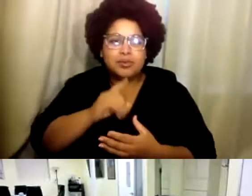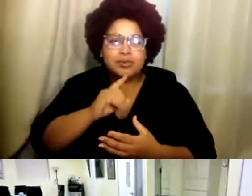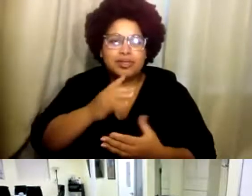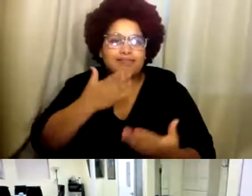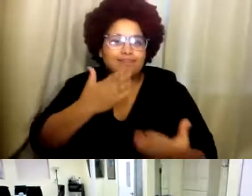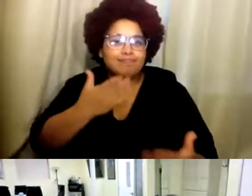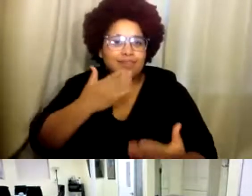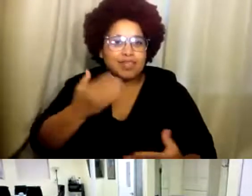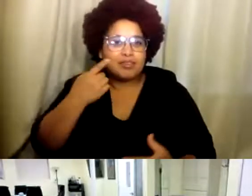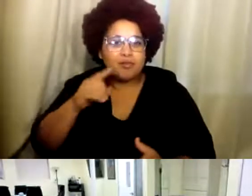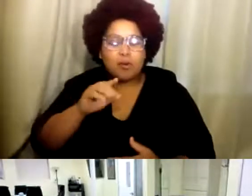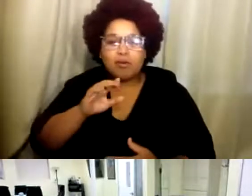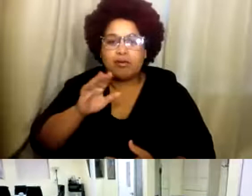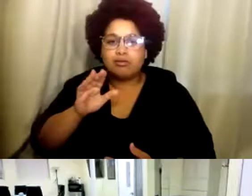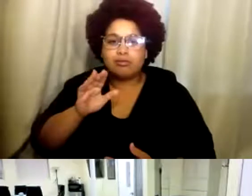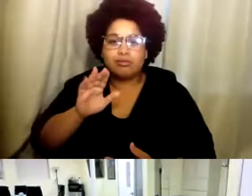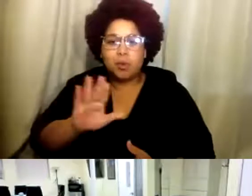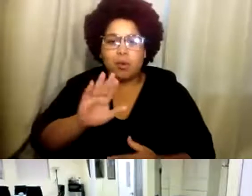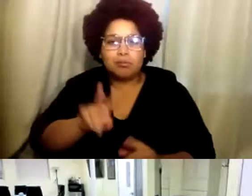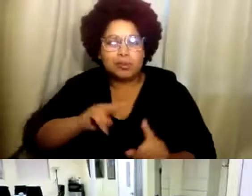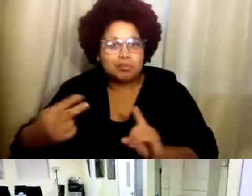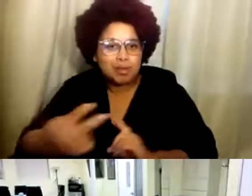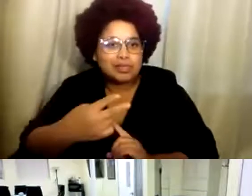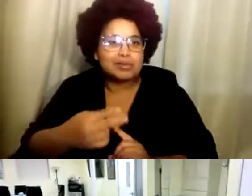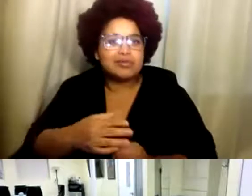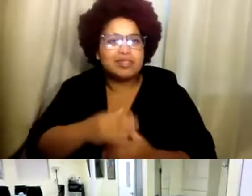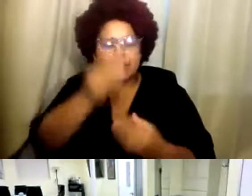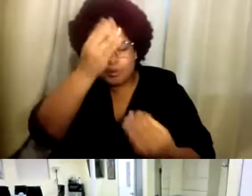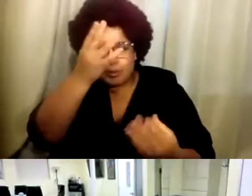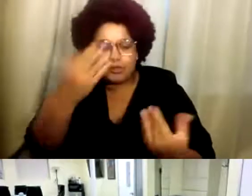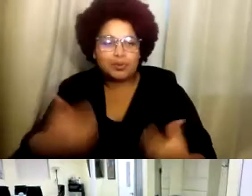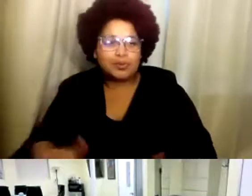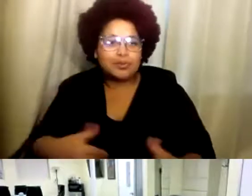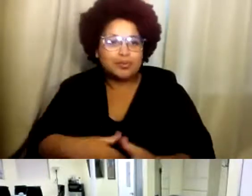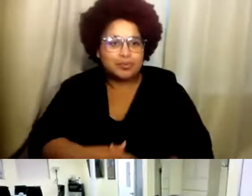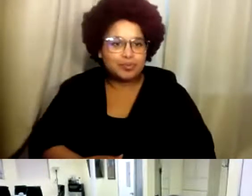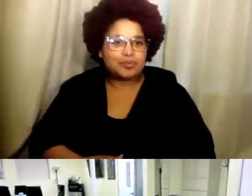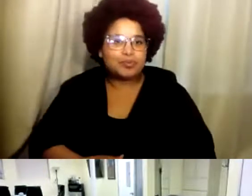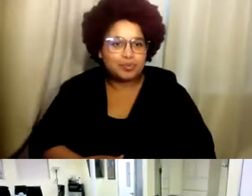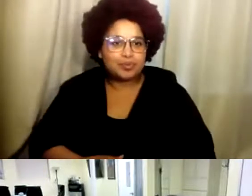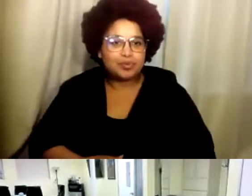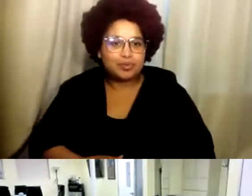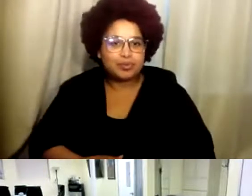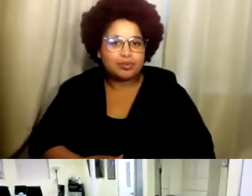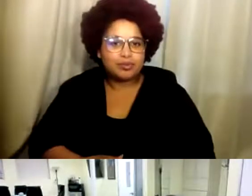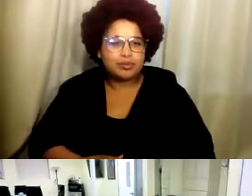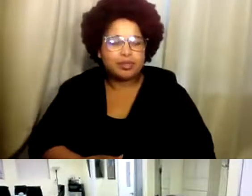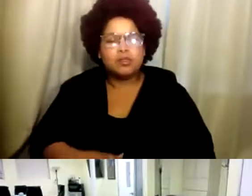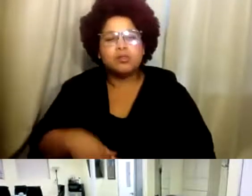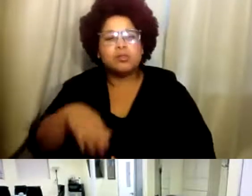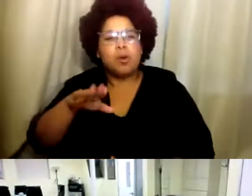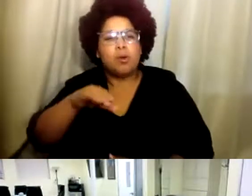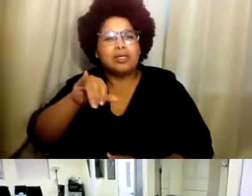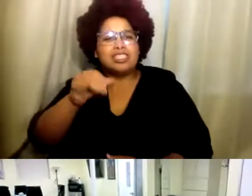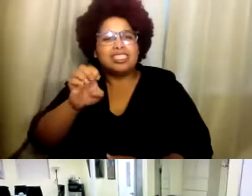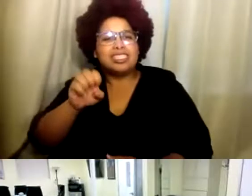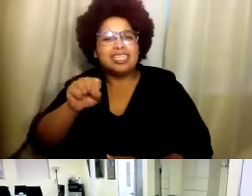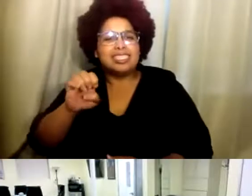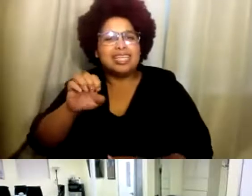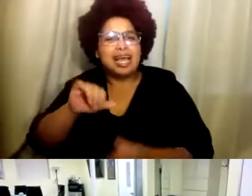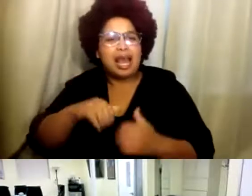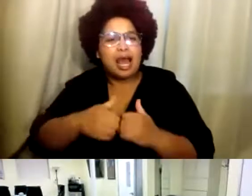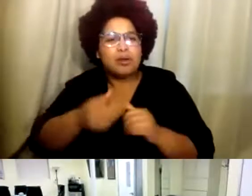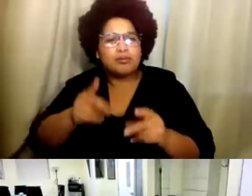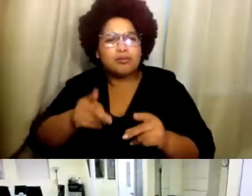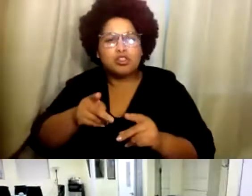and perspective. So Jesse, what would you say if someone really needed to get outreach and support? How can they get help from the